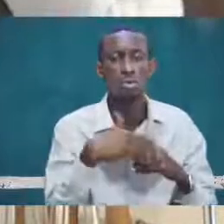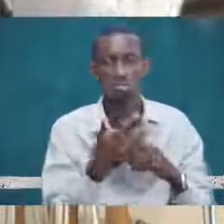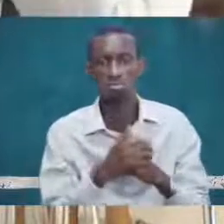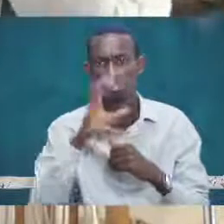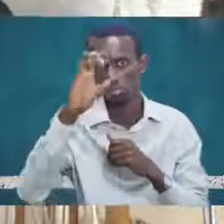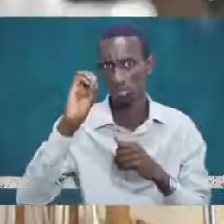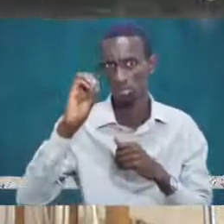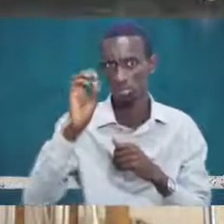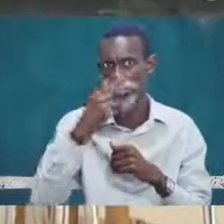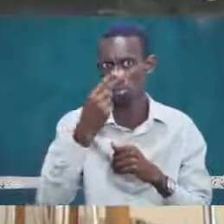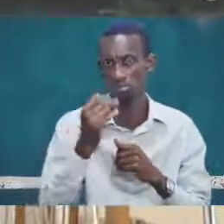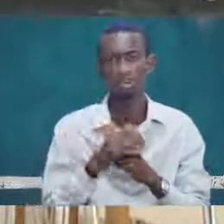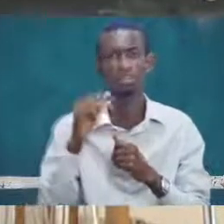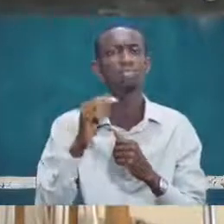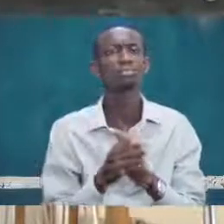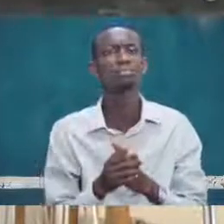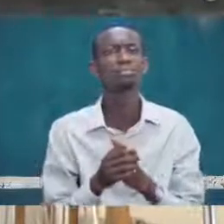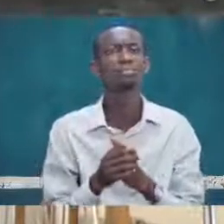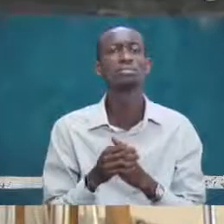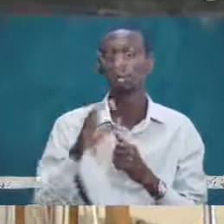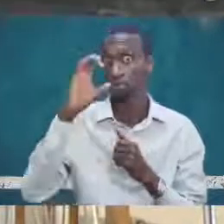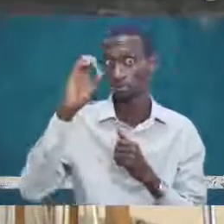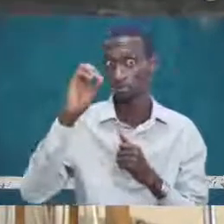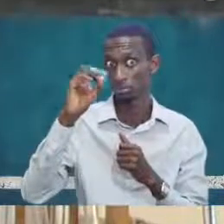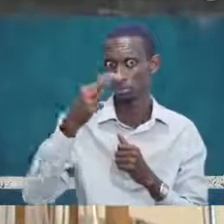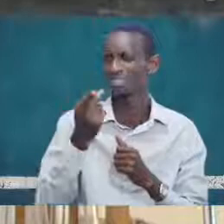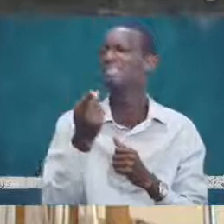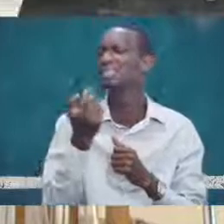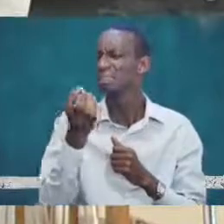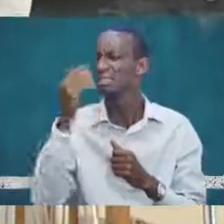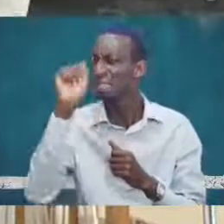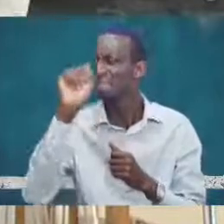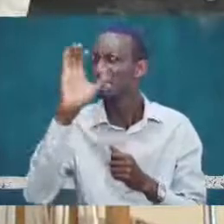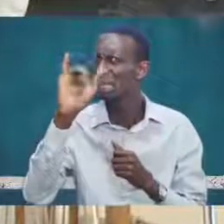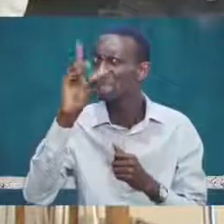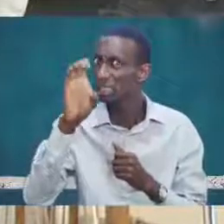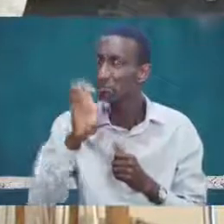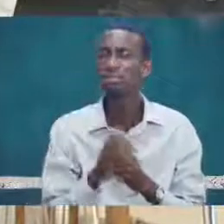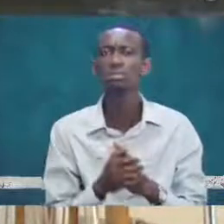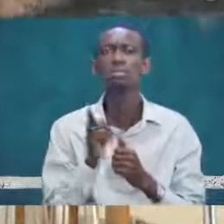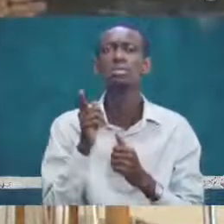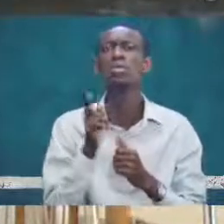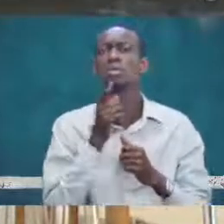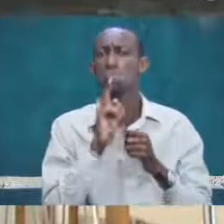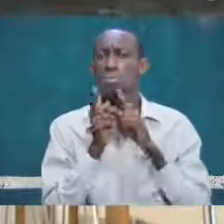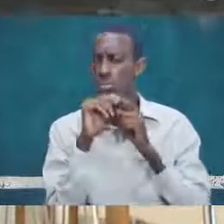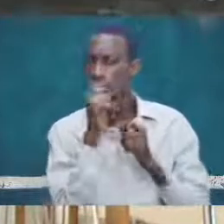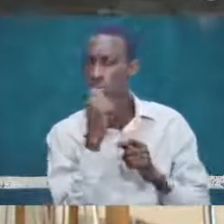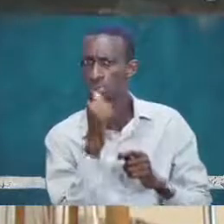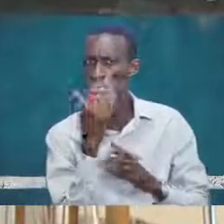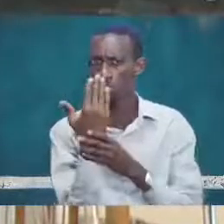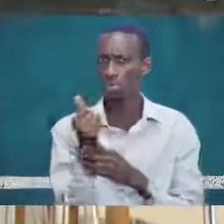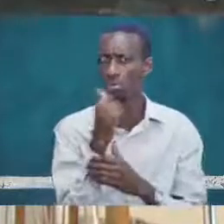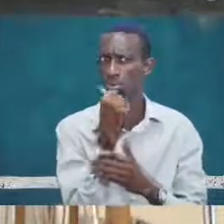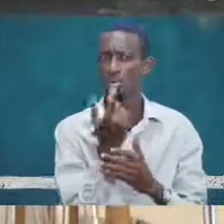which comes last. So the carbon dioxide is acidic, so the blue litmus paper, this